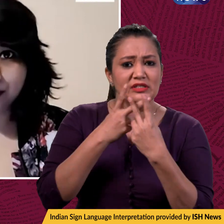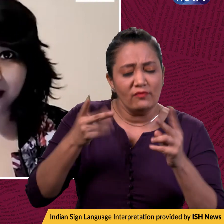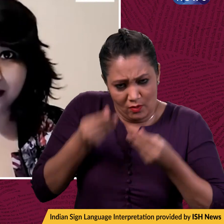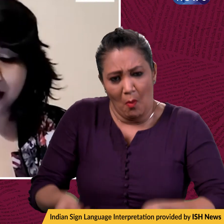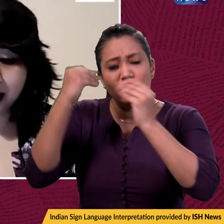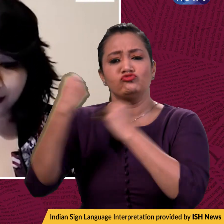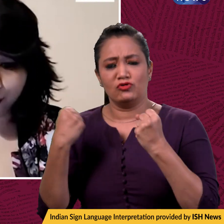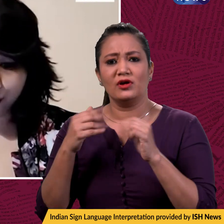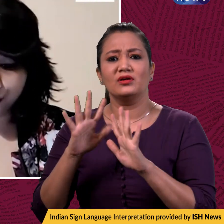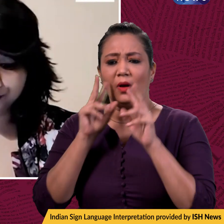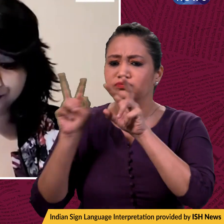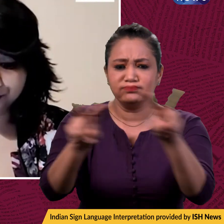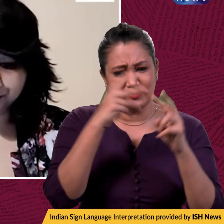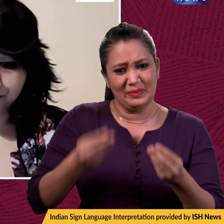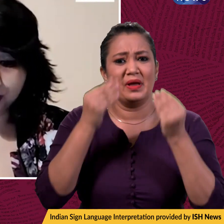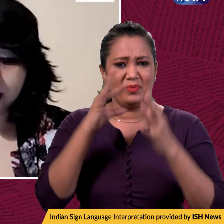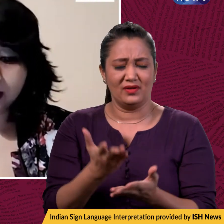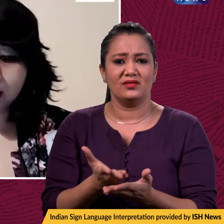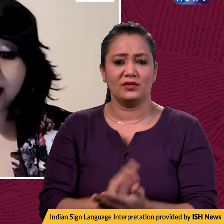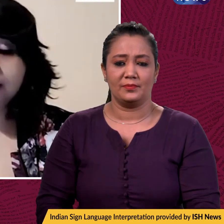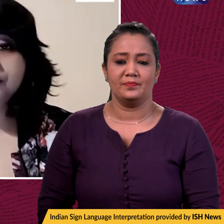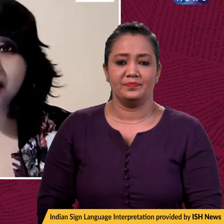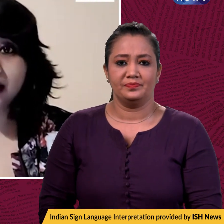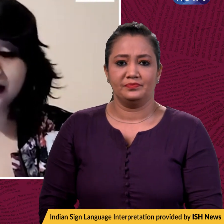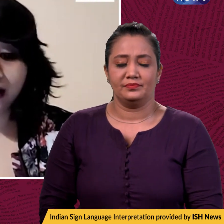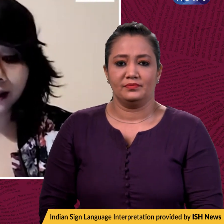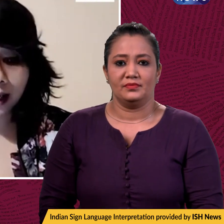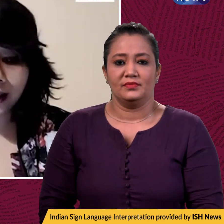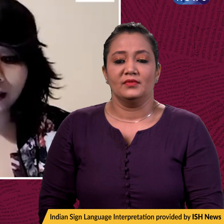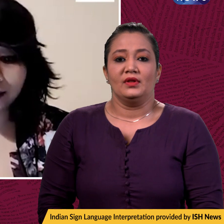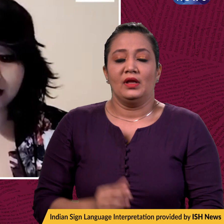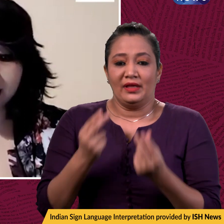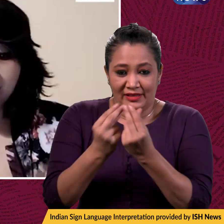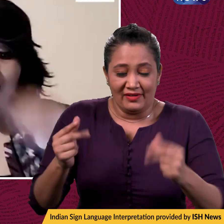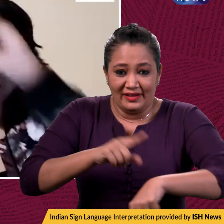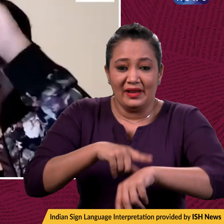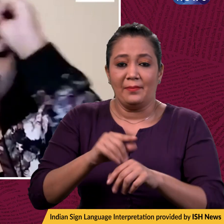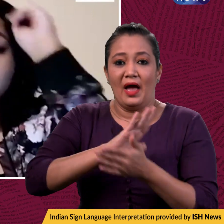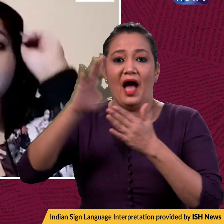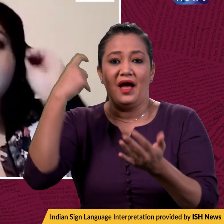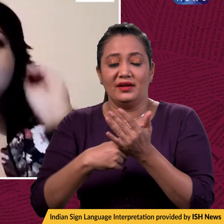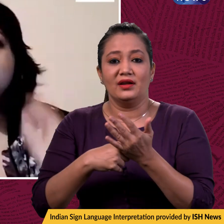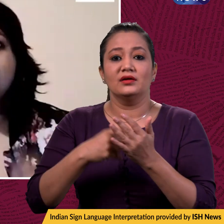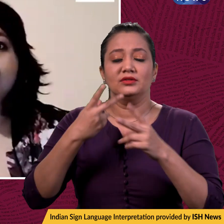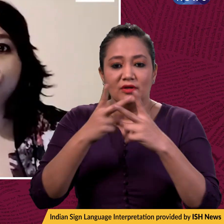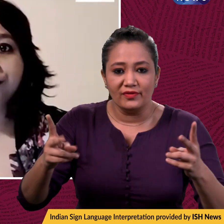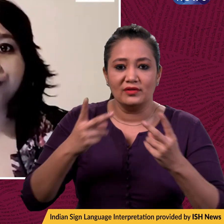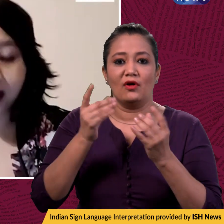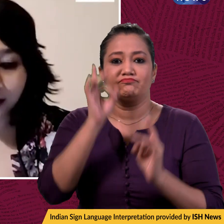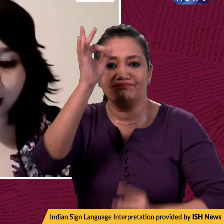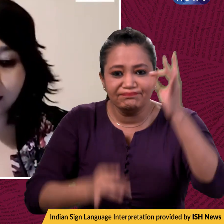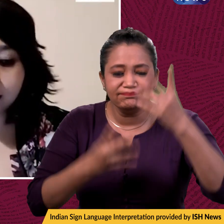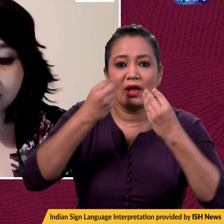and implement." End quote. Now, ahead of Diwali, Haryana, in the meantime, has banned the sale and use